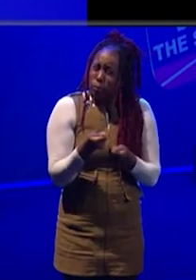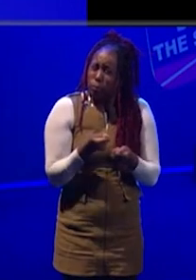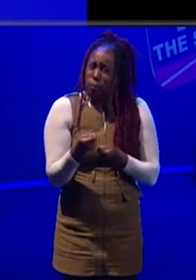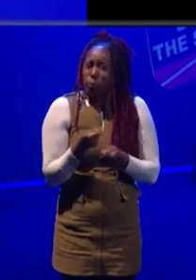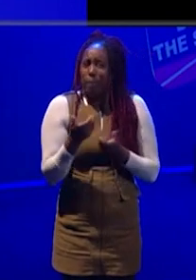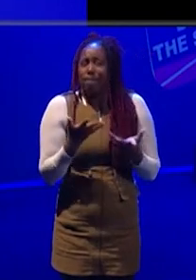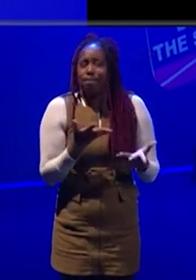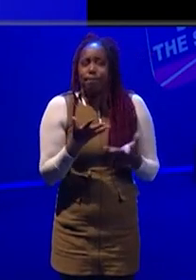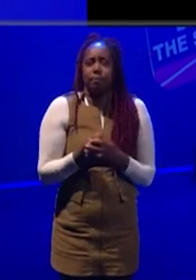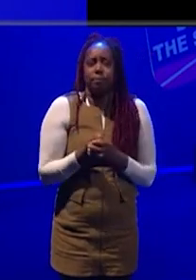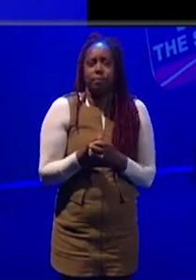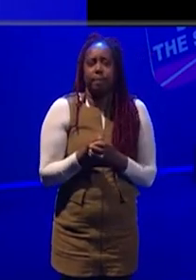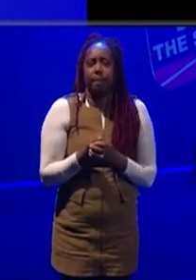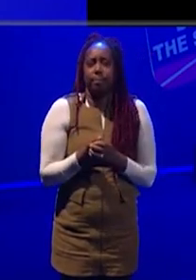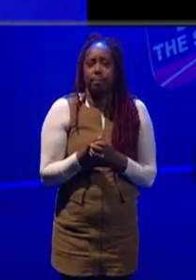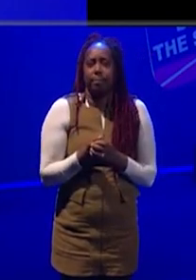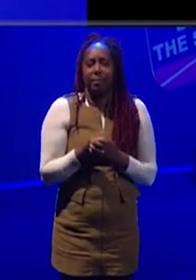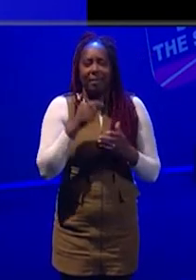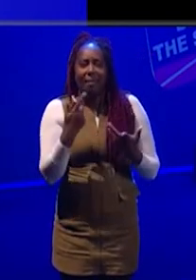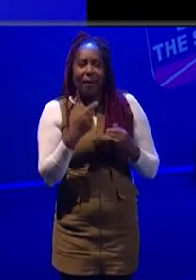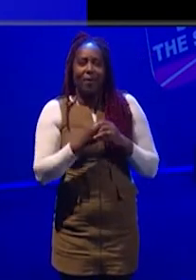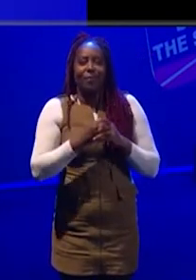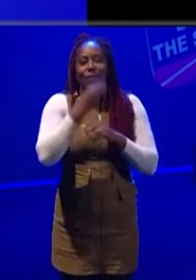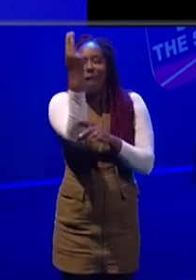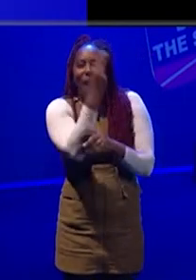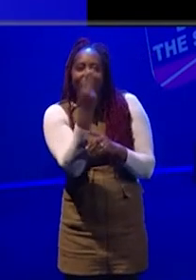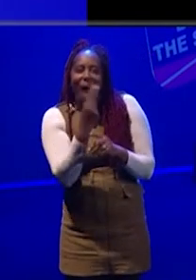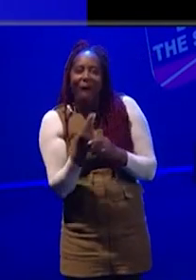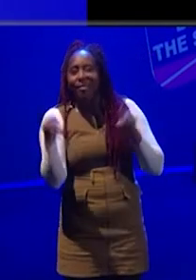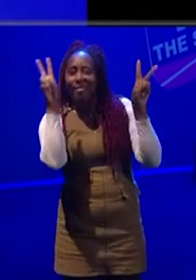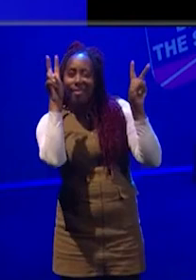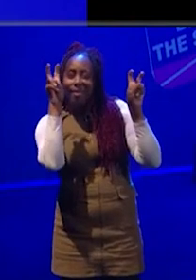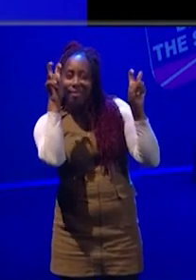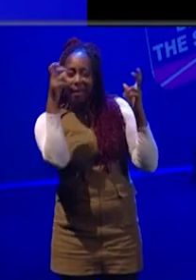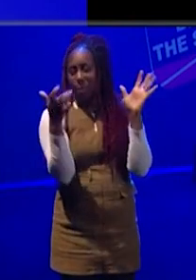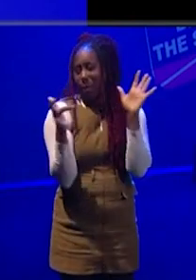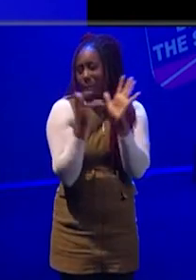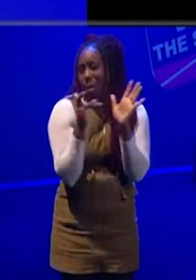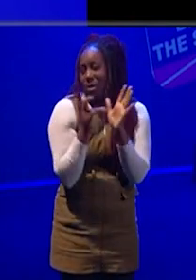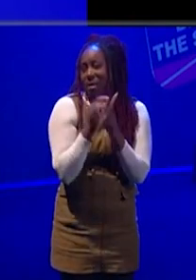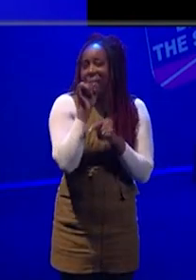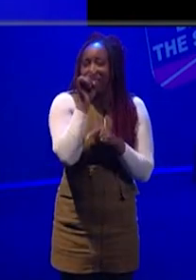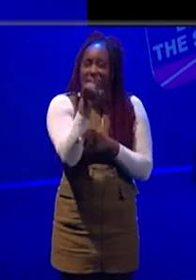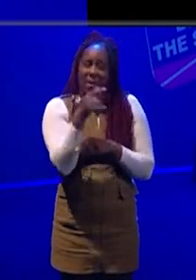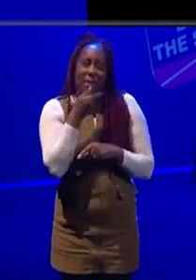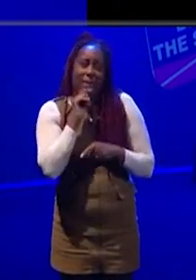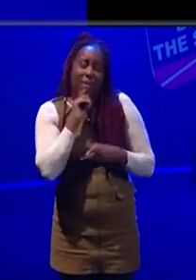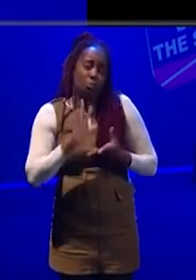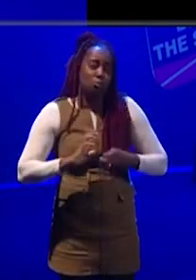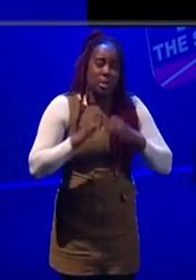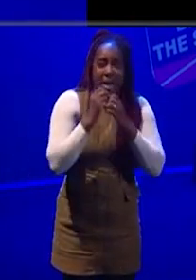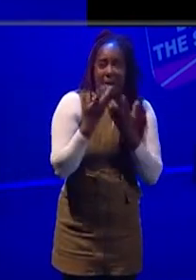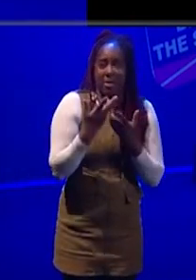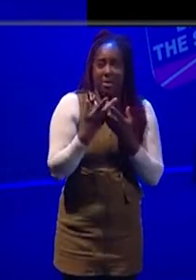this idea that art, in big quotation marks, is more important than like the humans creating art, and also the